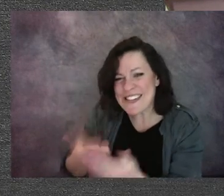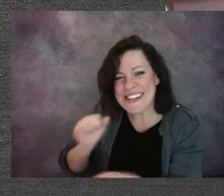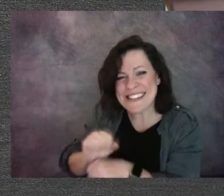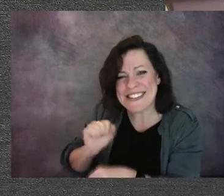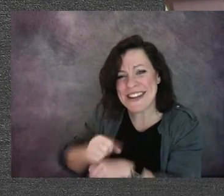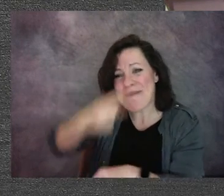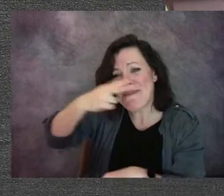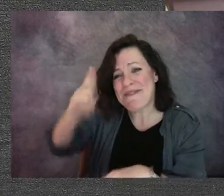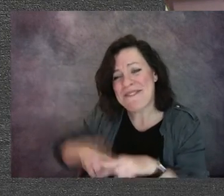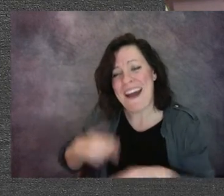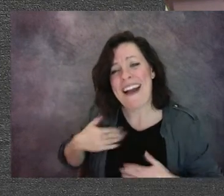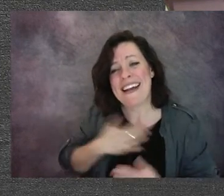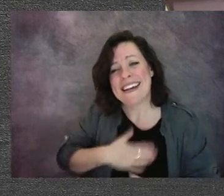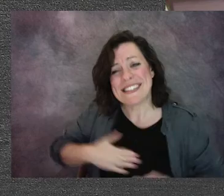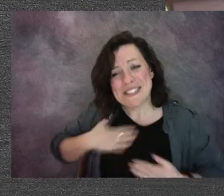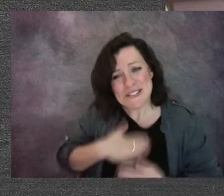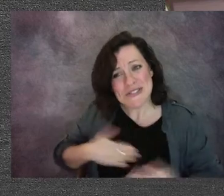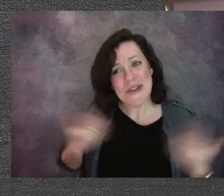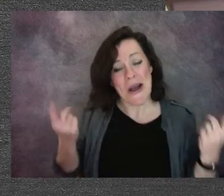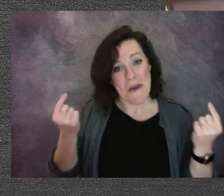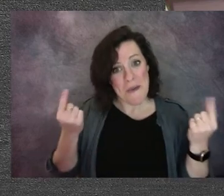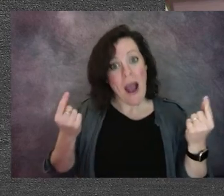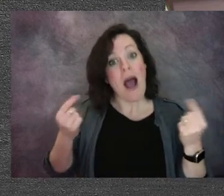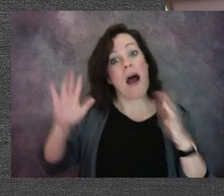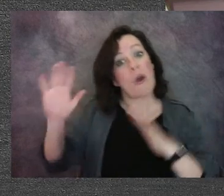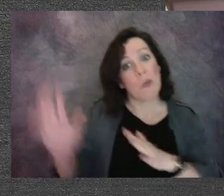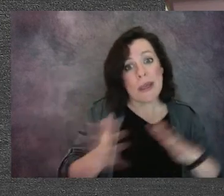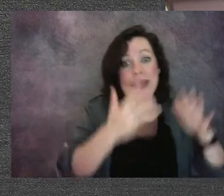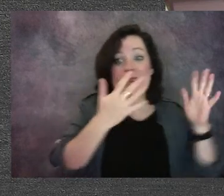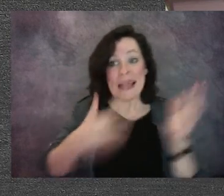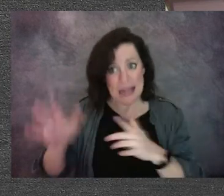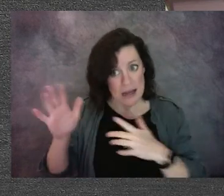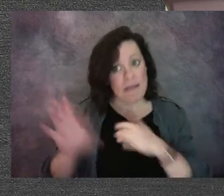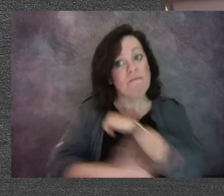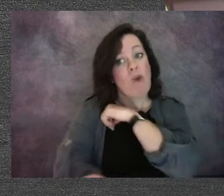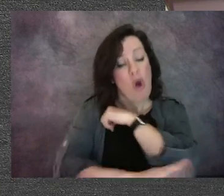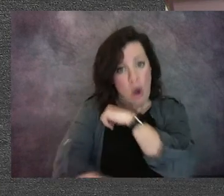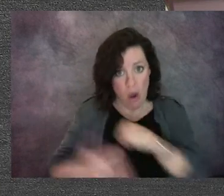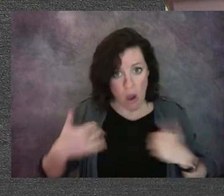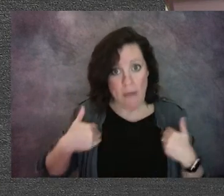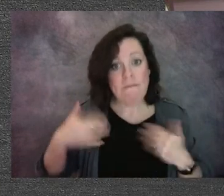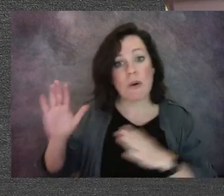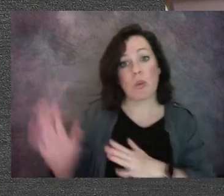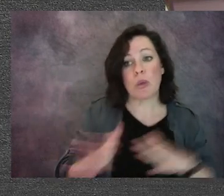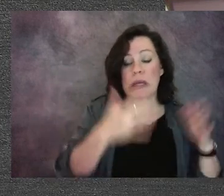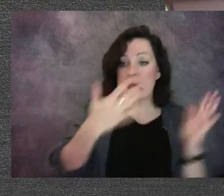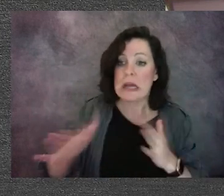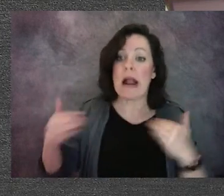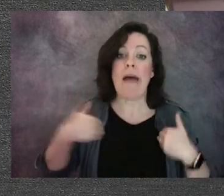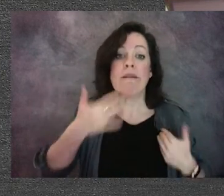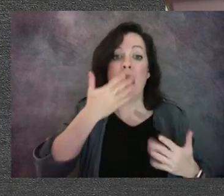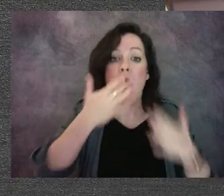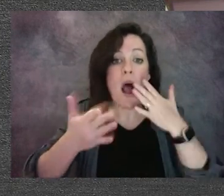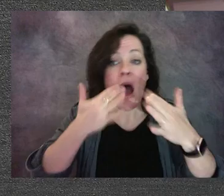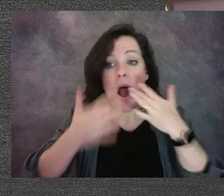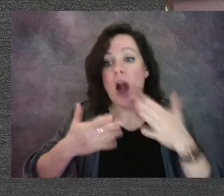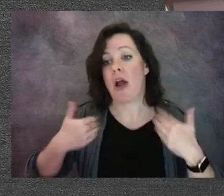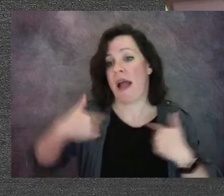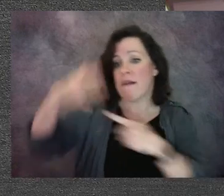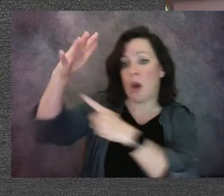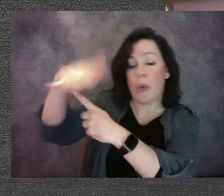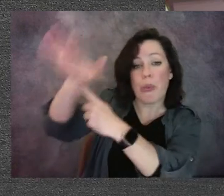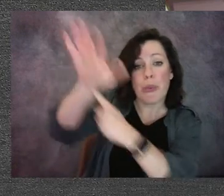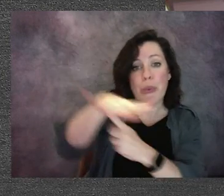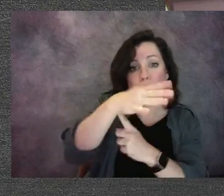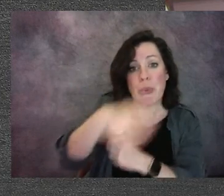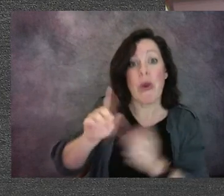that was so much fun. We learned that autumn has winds that blow. Mm-hmm. We learned that colored leaves fall fast and slow.